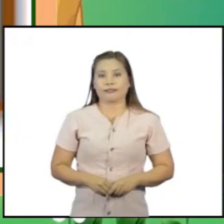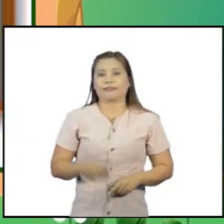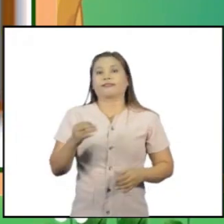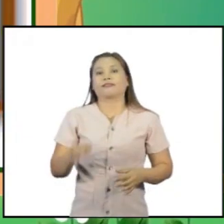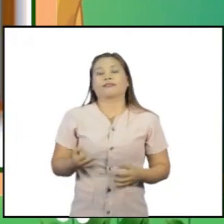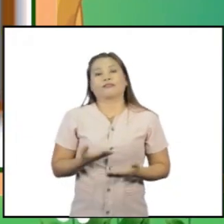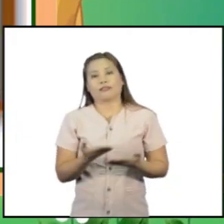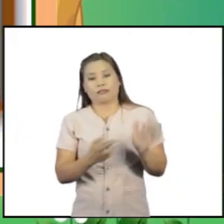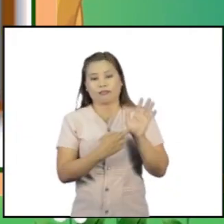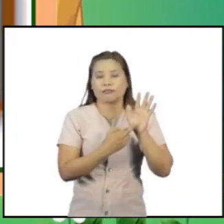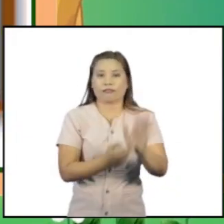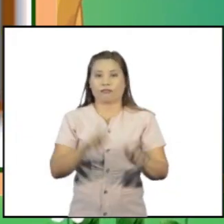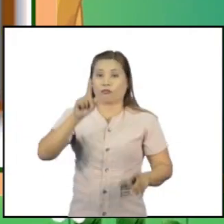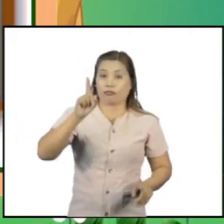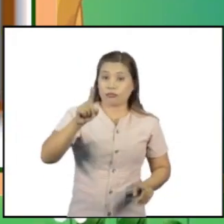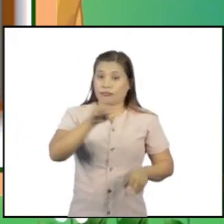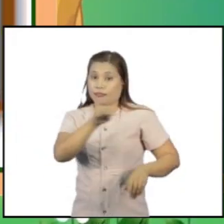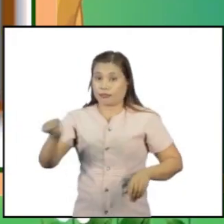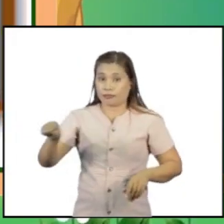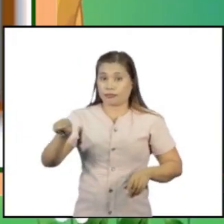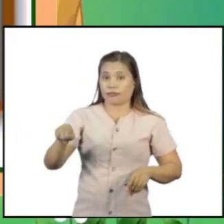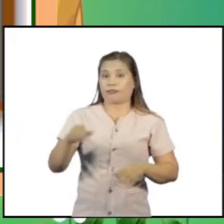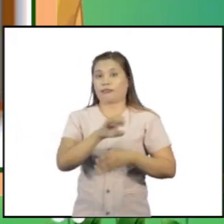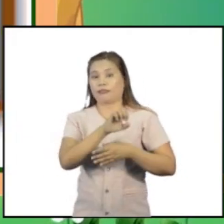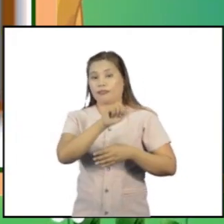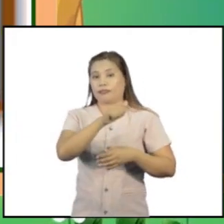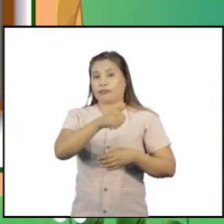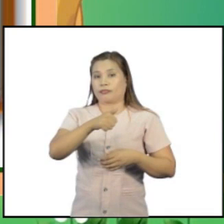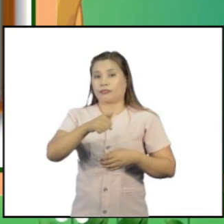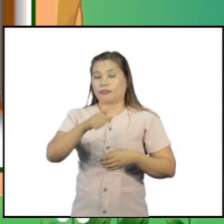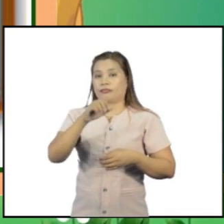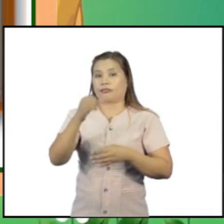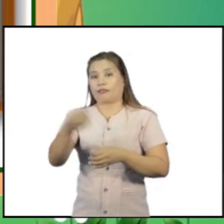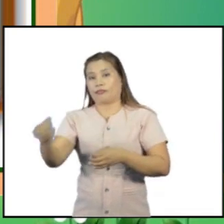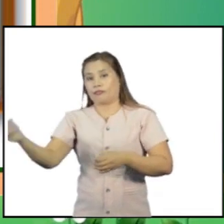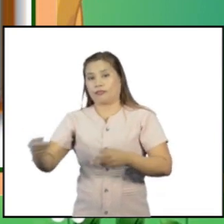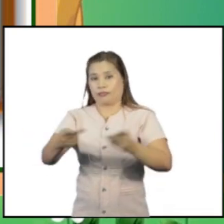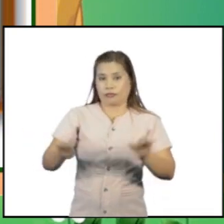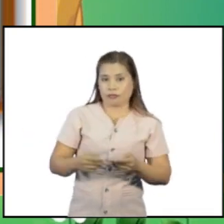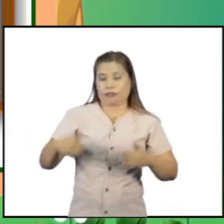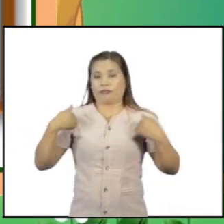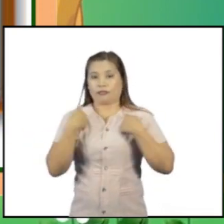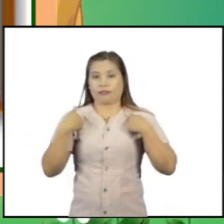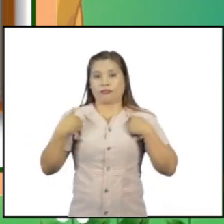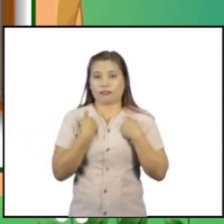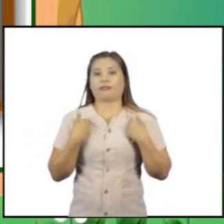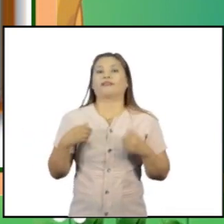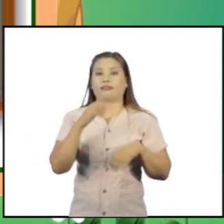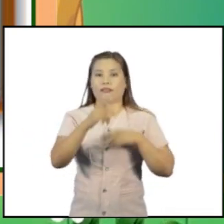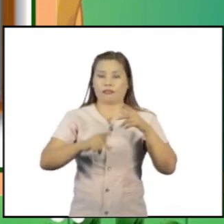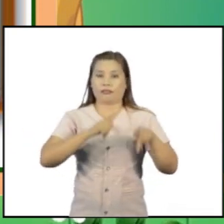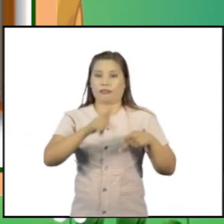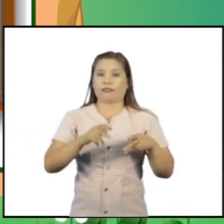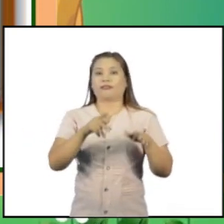If we refer to only one noun, either object, place, animal, event,